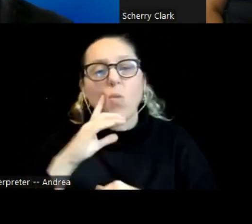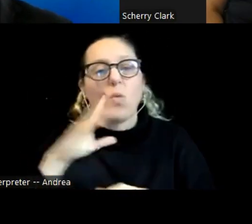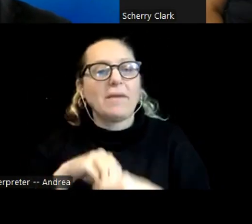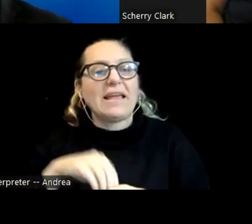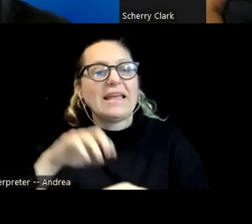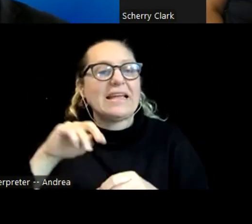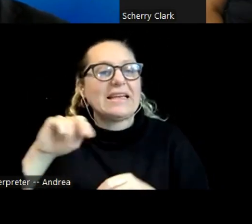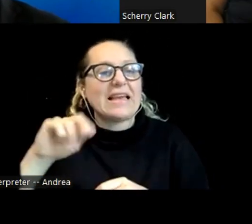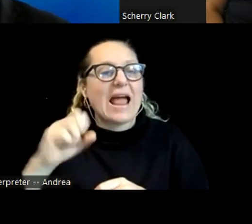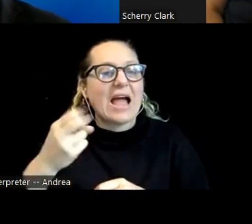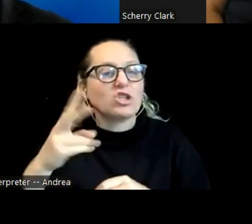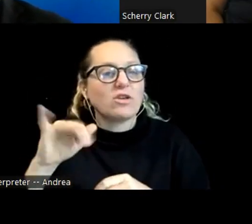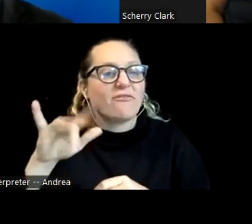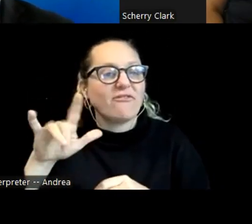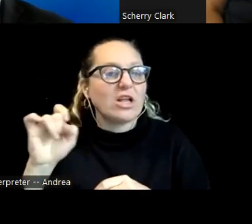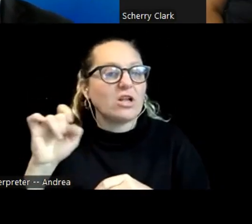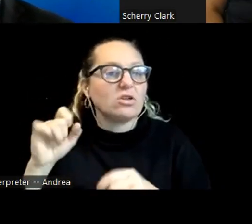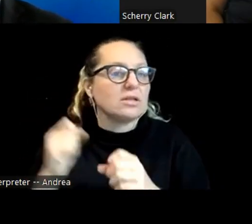next year.